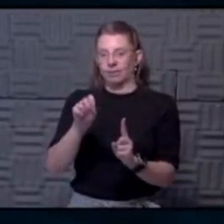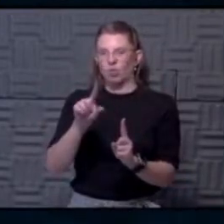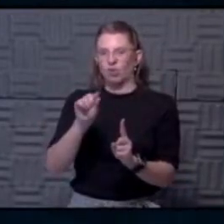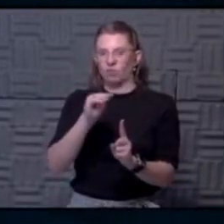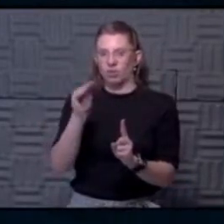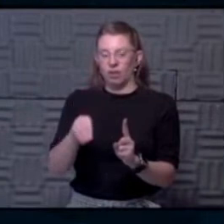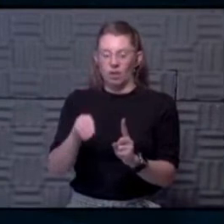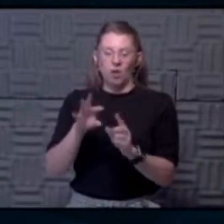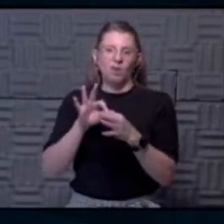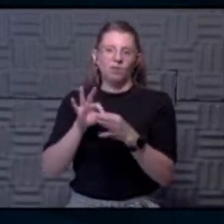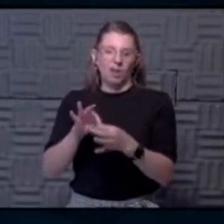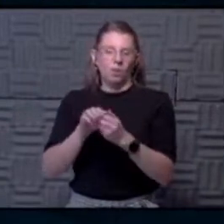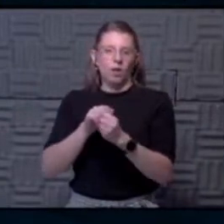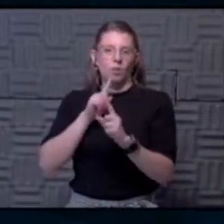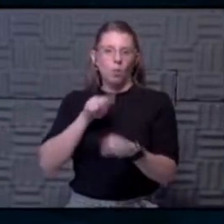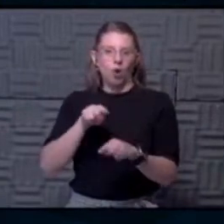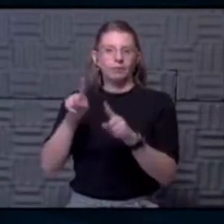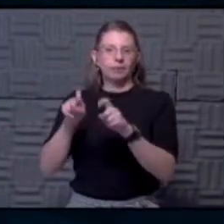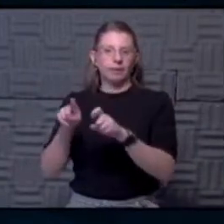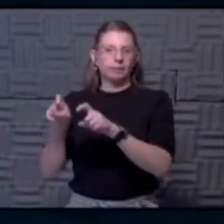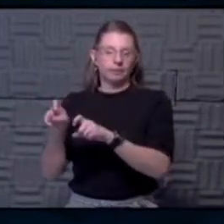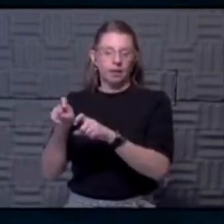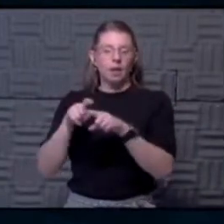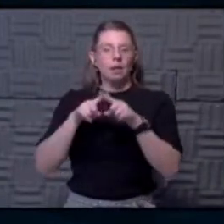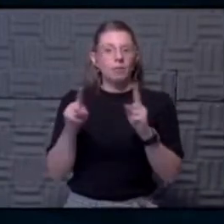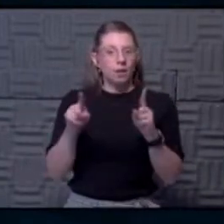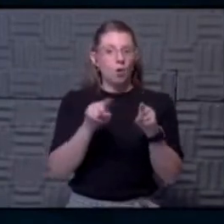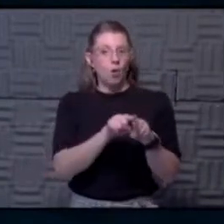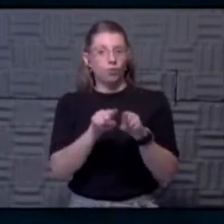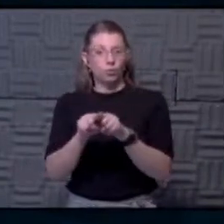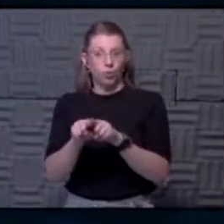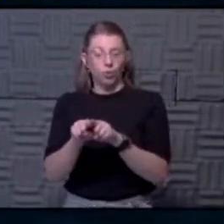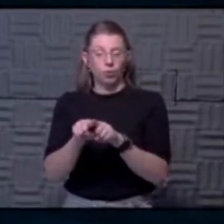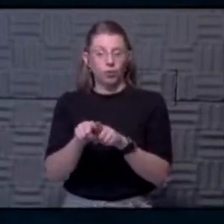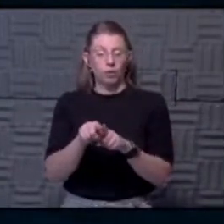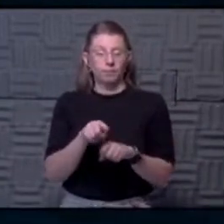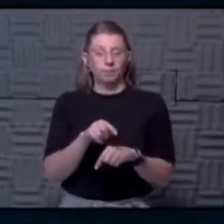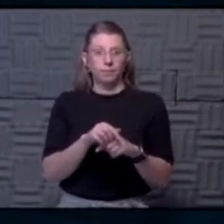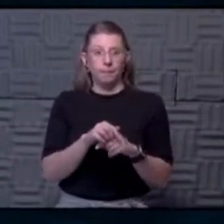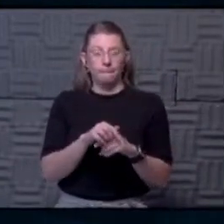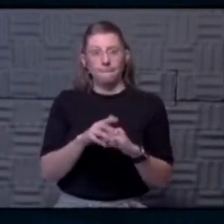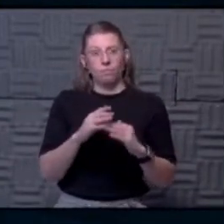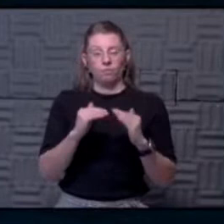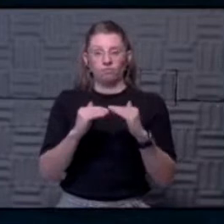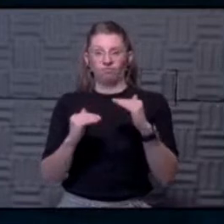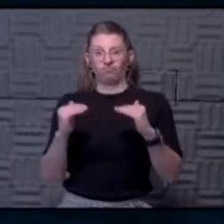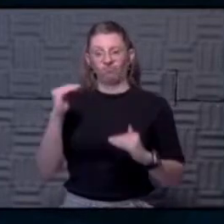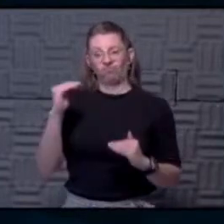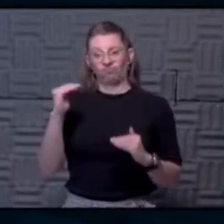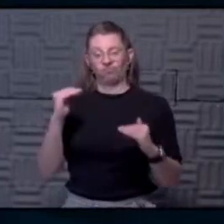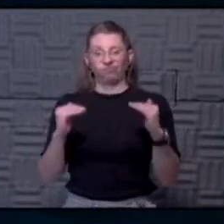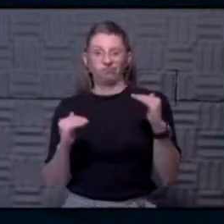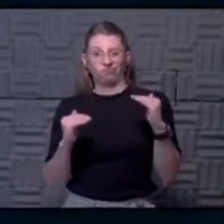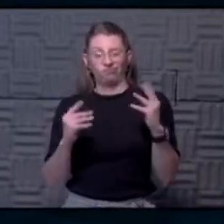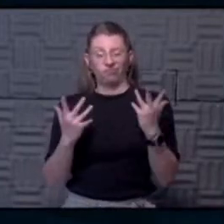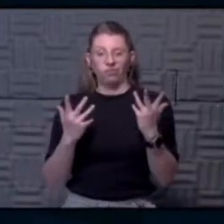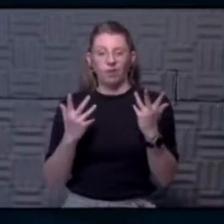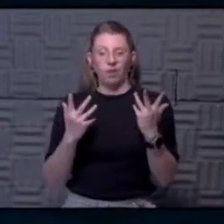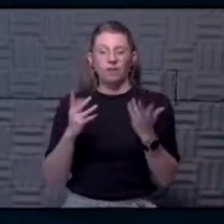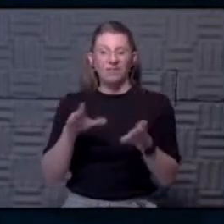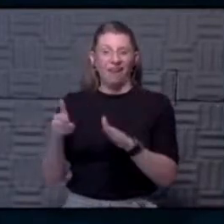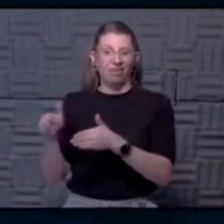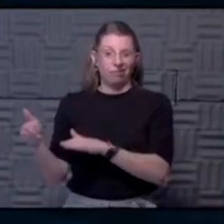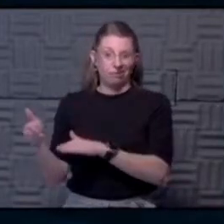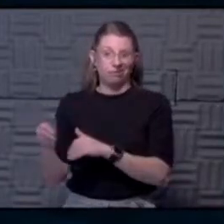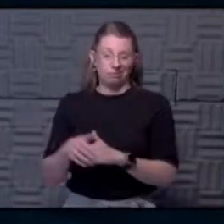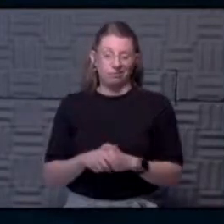reporting and testing, no doubt. But there is also, I think, a disproportionate share of mortality, of